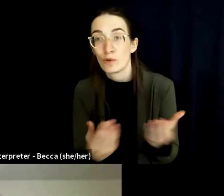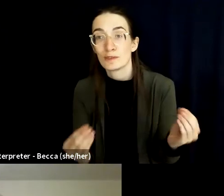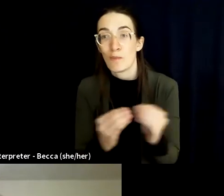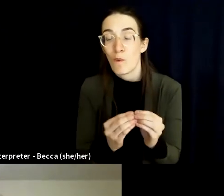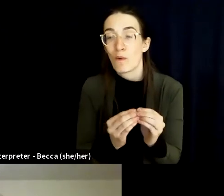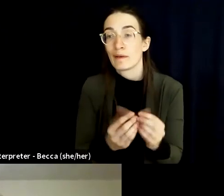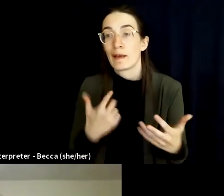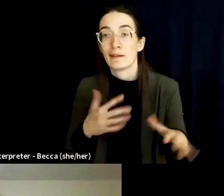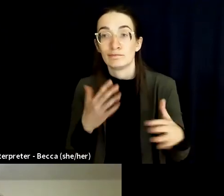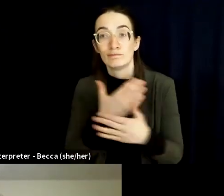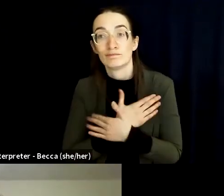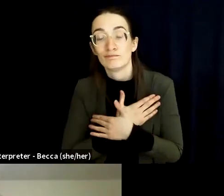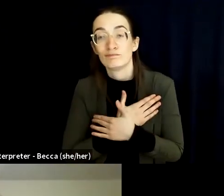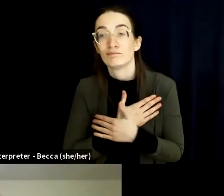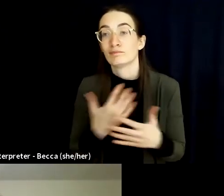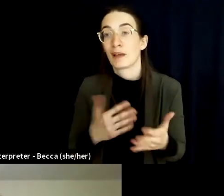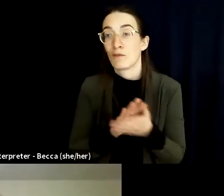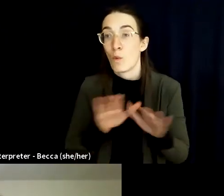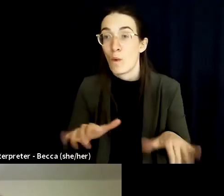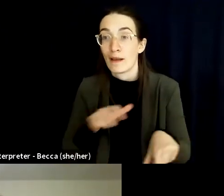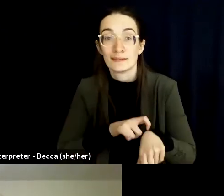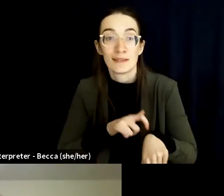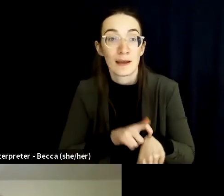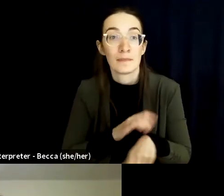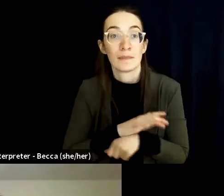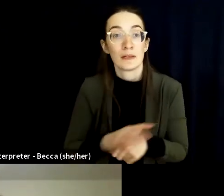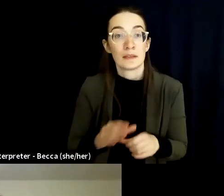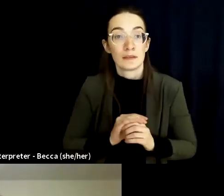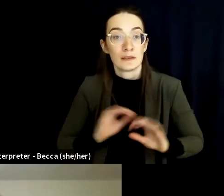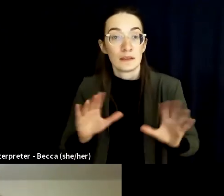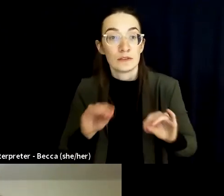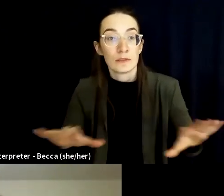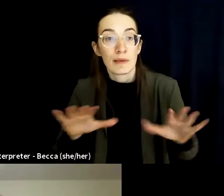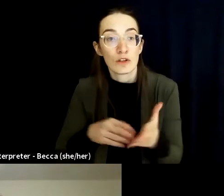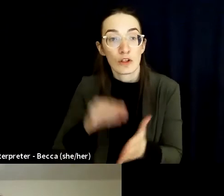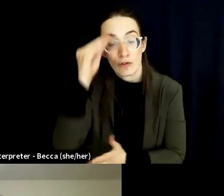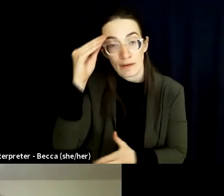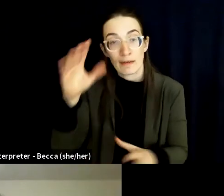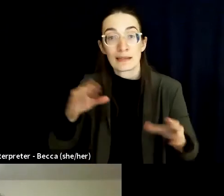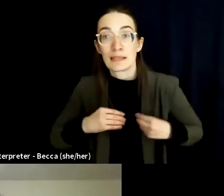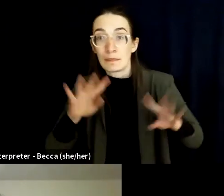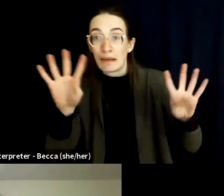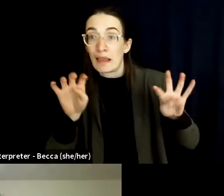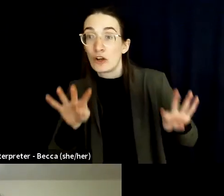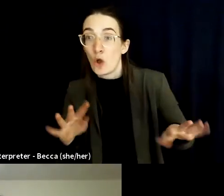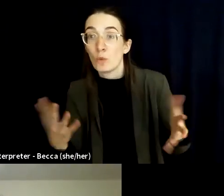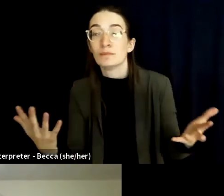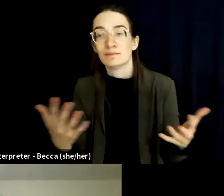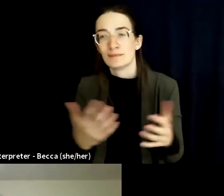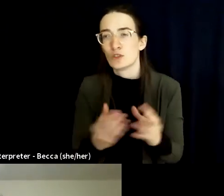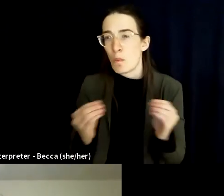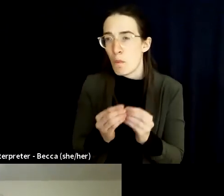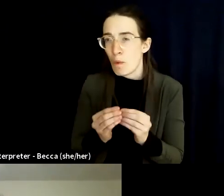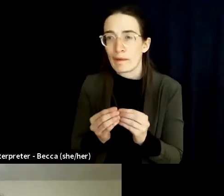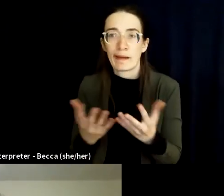time, clearing space, learning, accepting the unknown. So some of them are more ambiguous than others. I